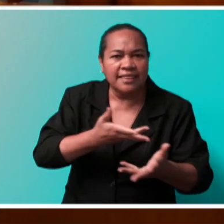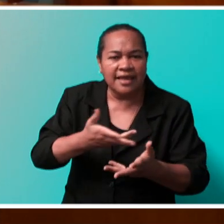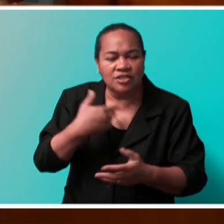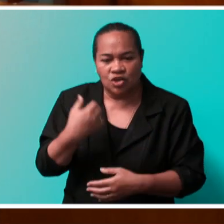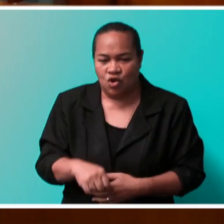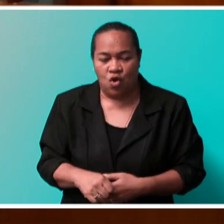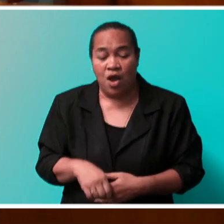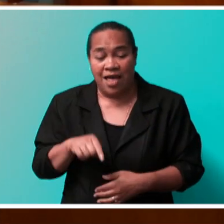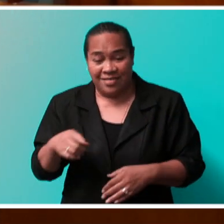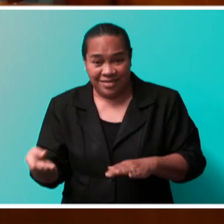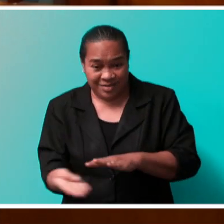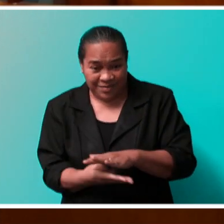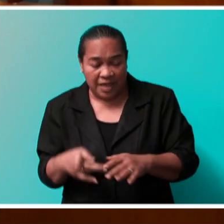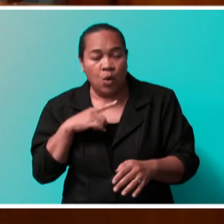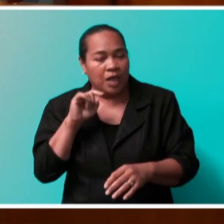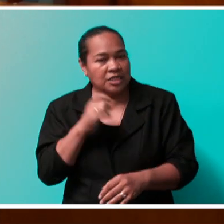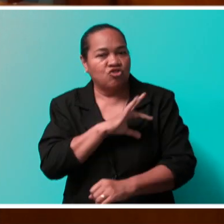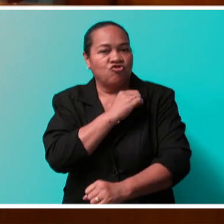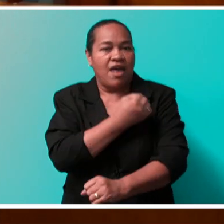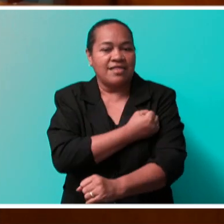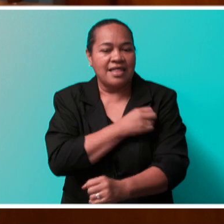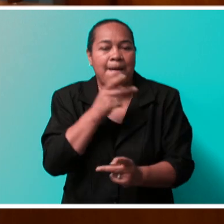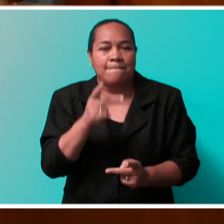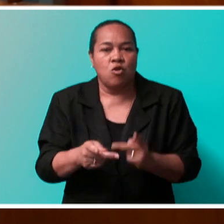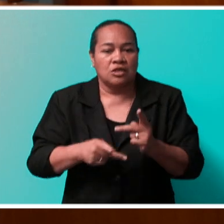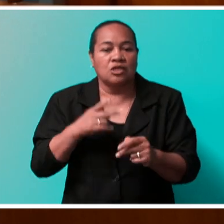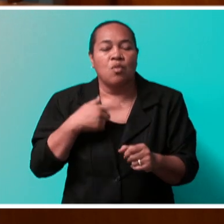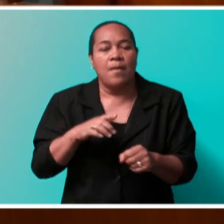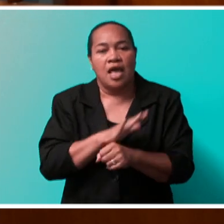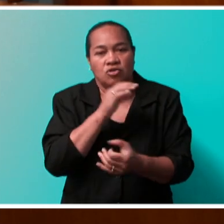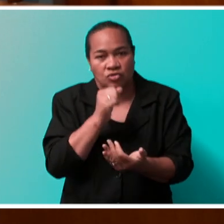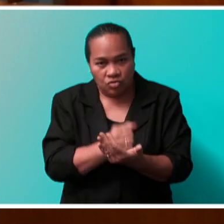Rather, it strengthens the process by ensuring